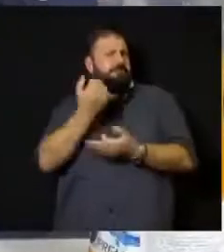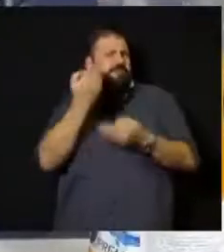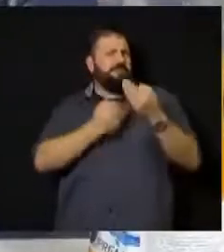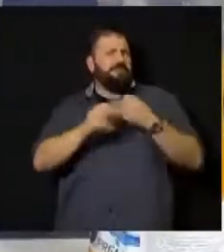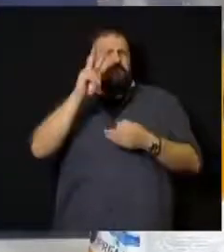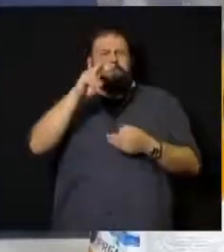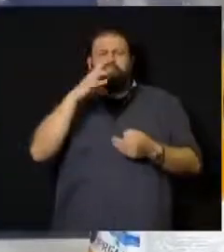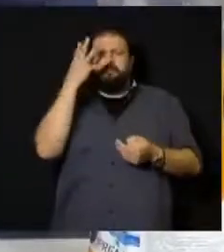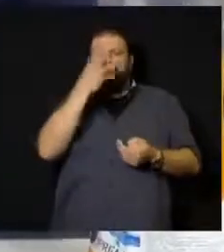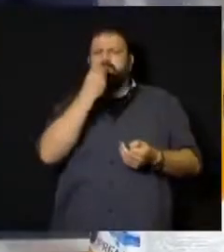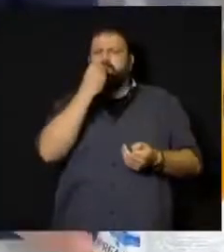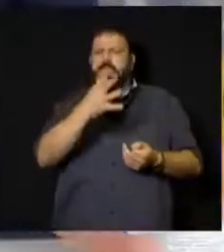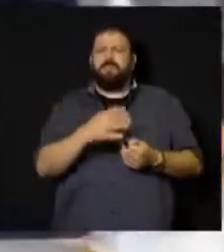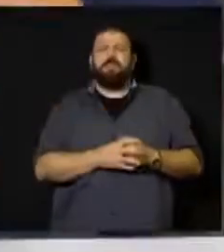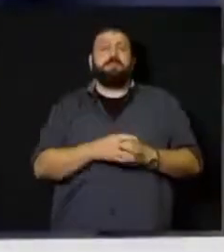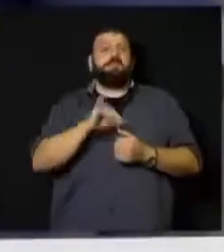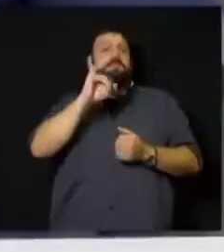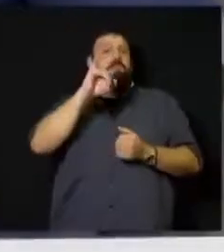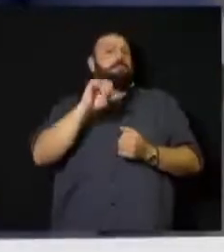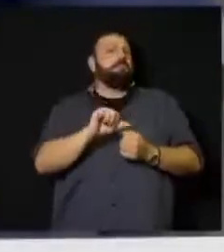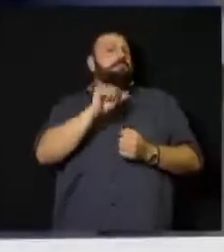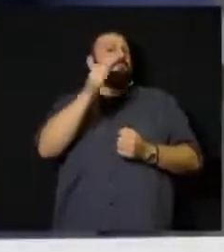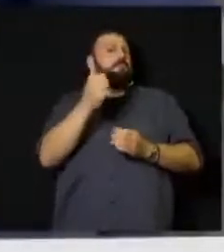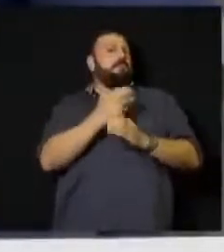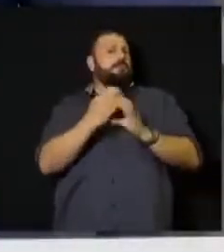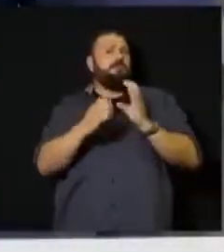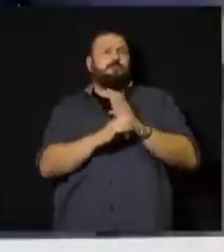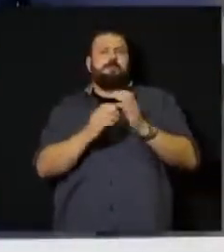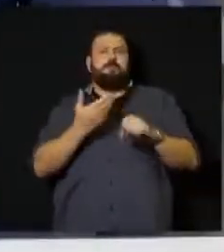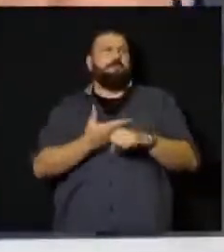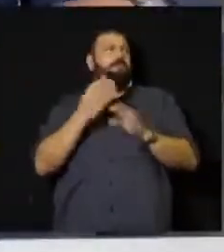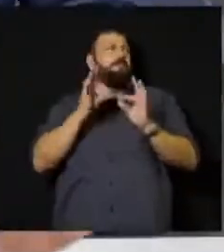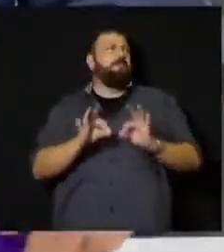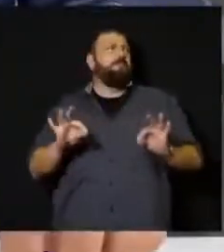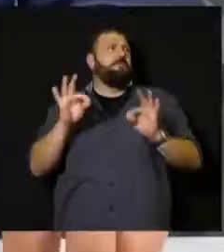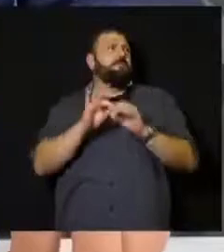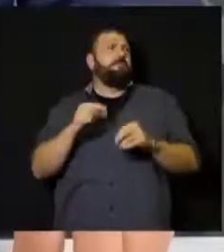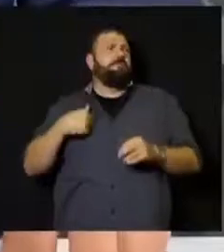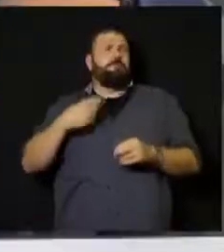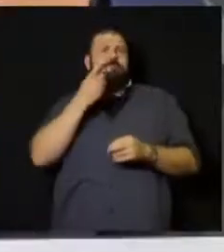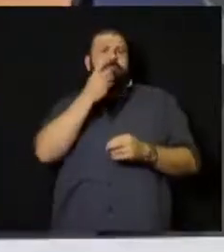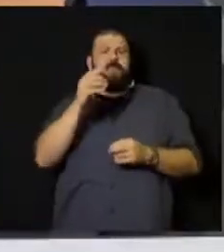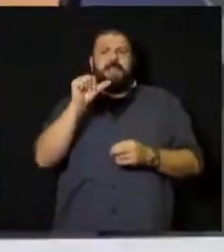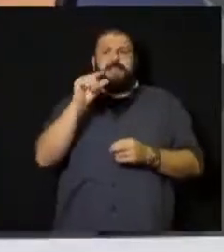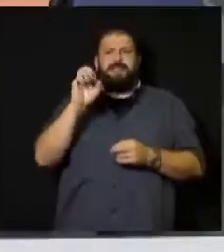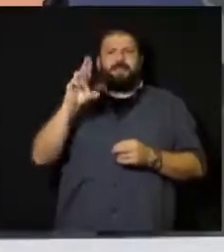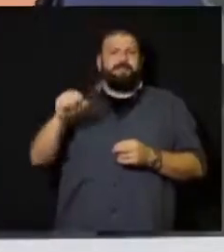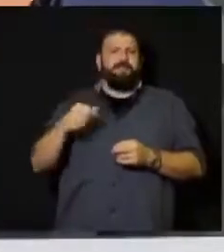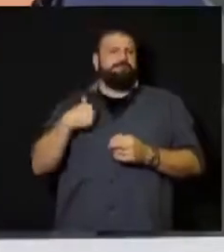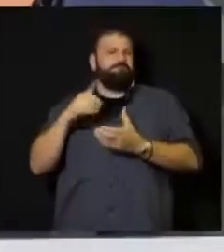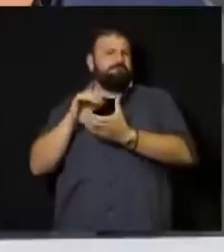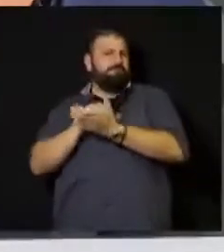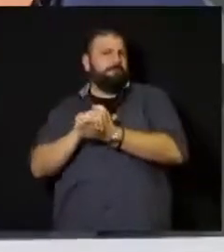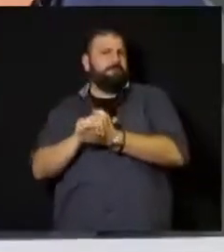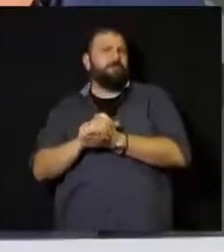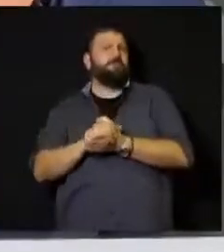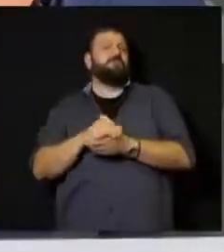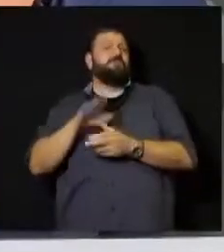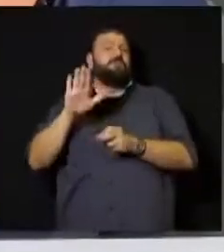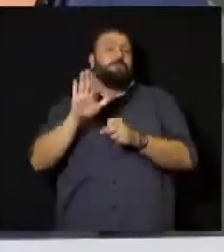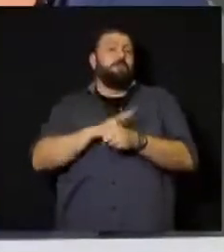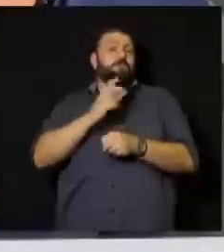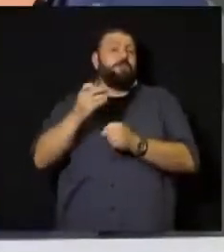Of course, I'm sorry, and so your dreams are closer at hand. Something very important that Anderson is saying,